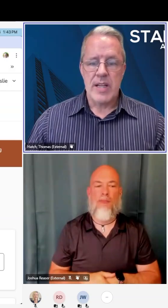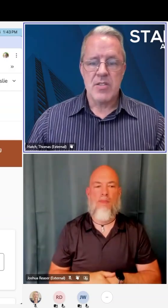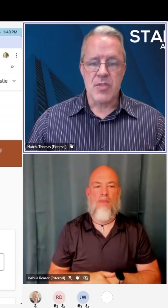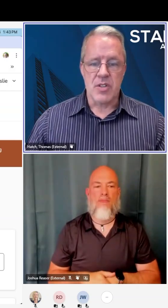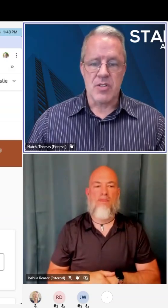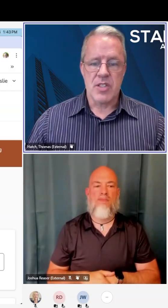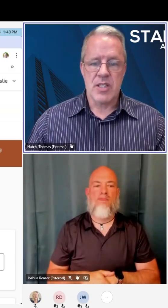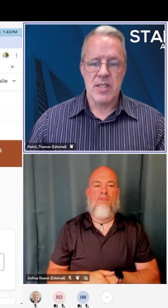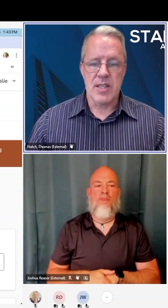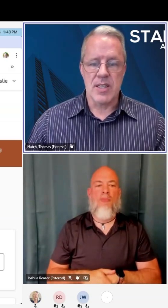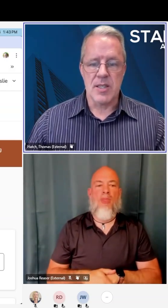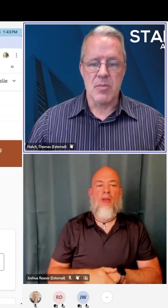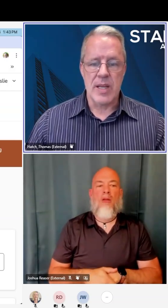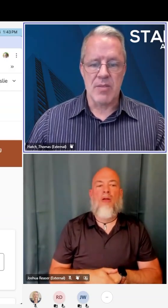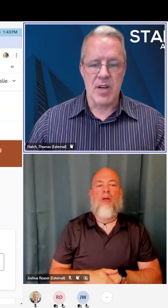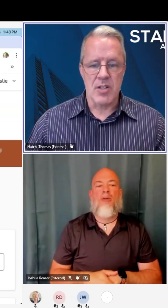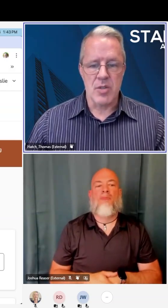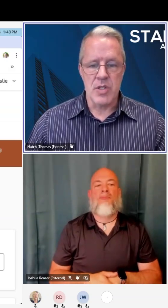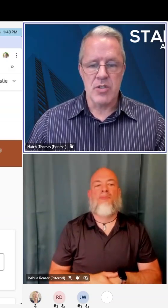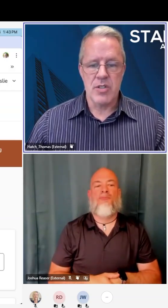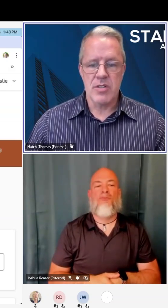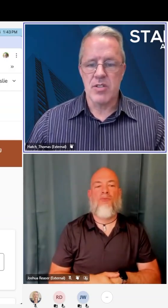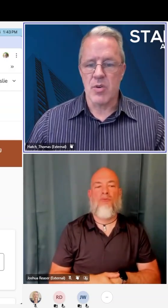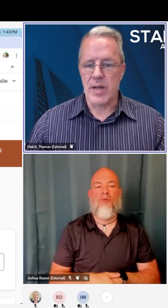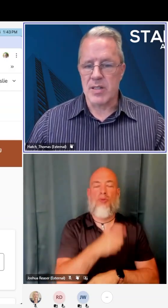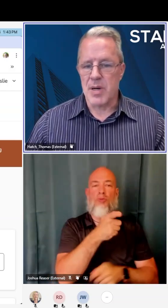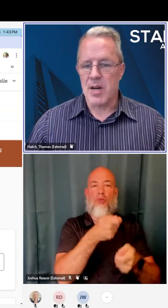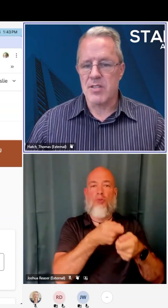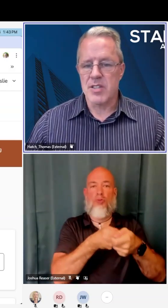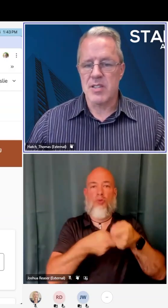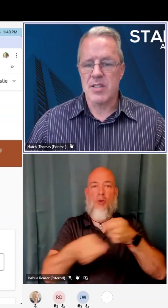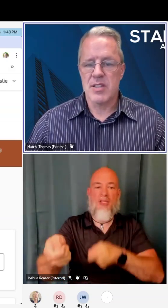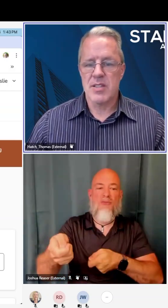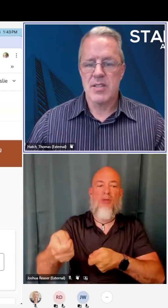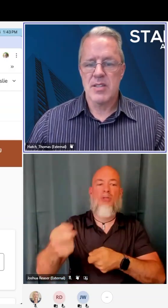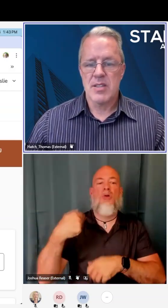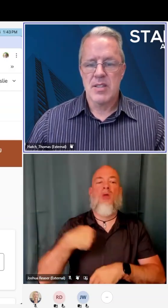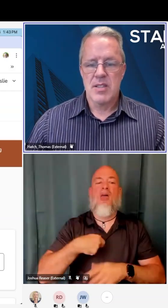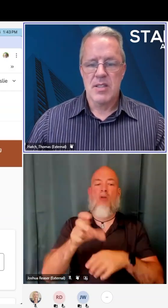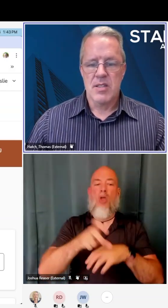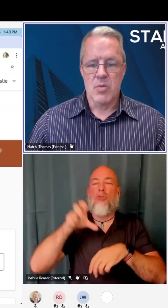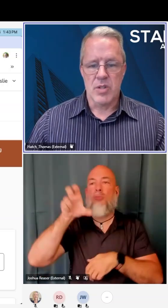Under transfers, we have contributions, direct deposit,